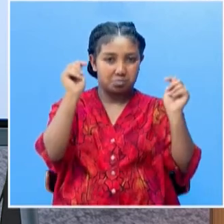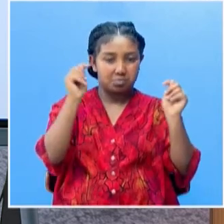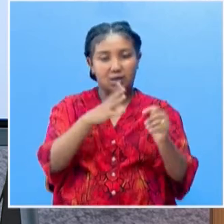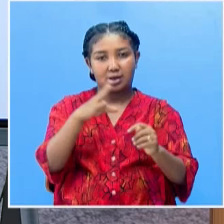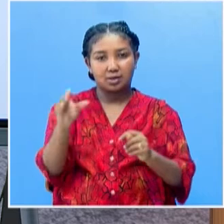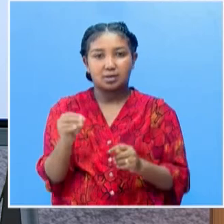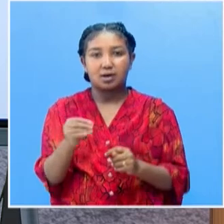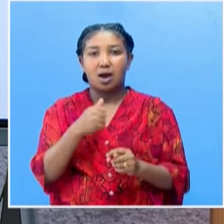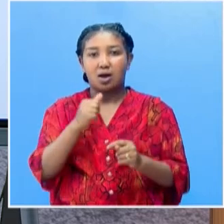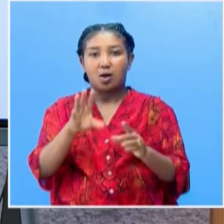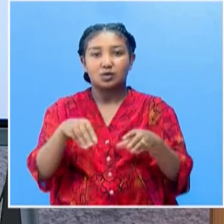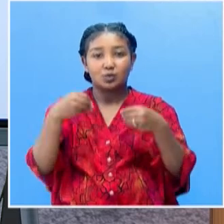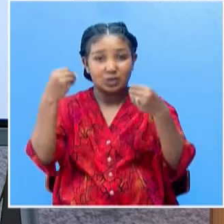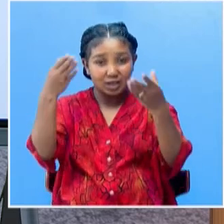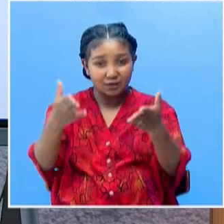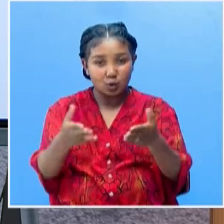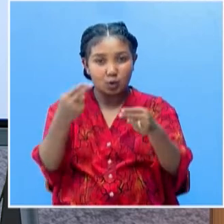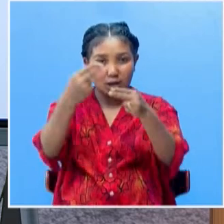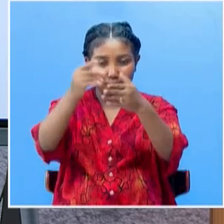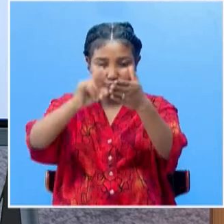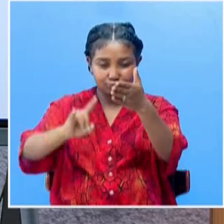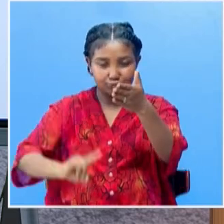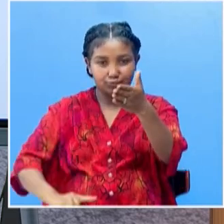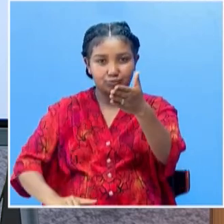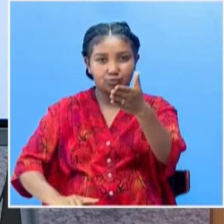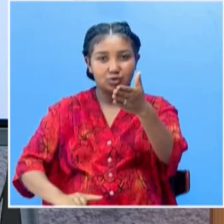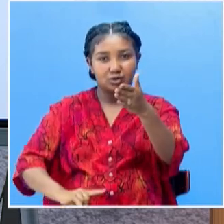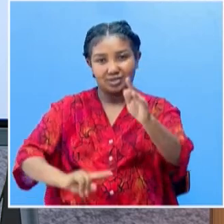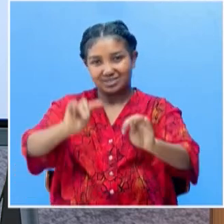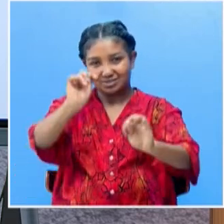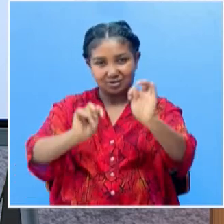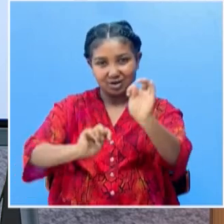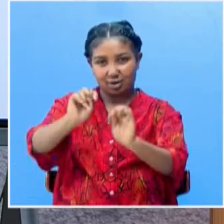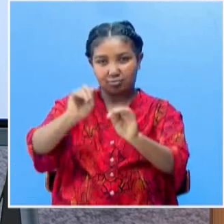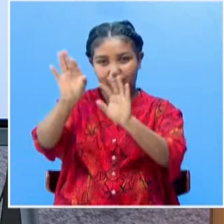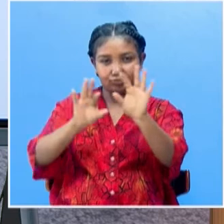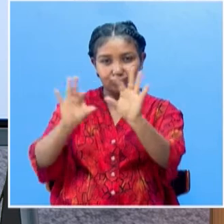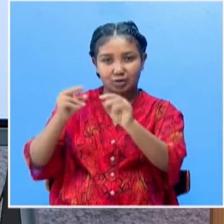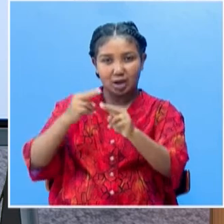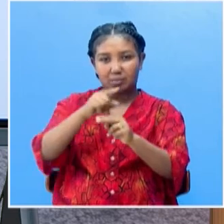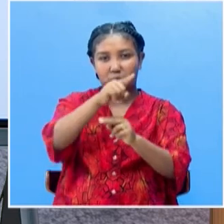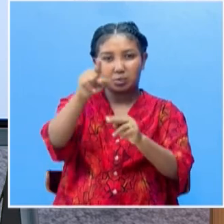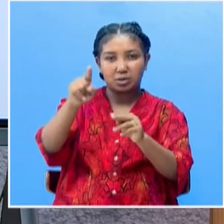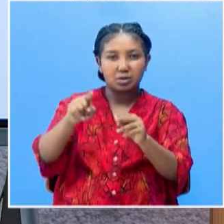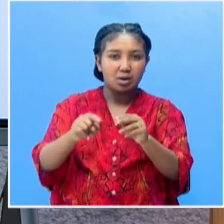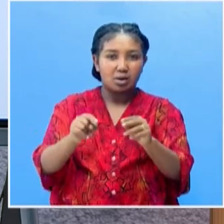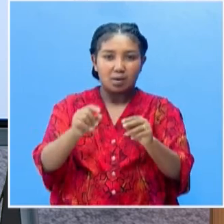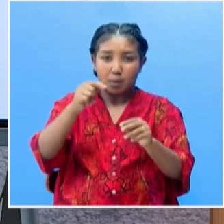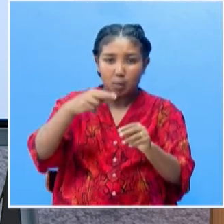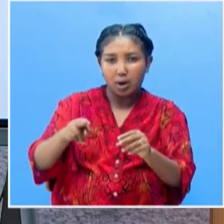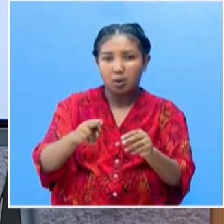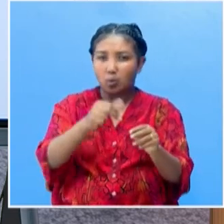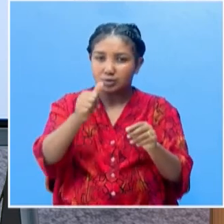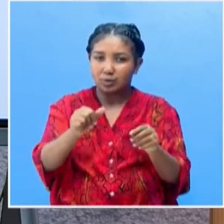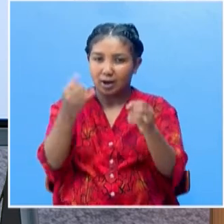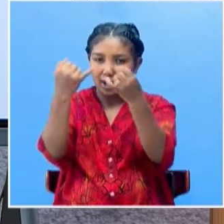And I also gave you names that are taken from a wonderful story that we read together, and I want